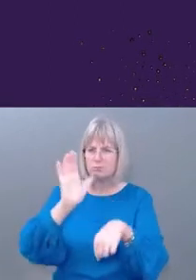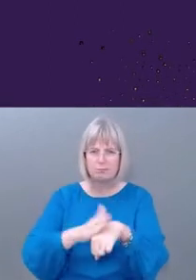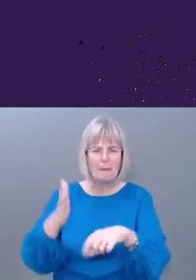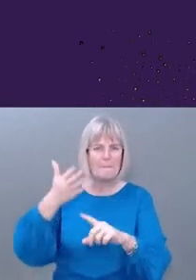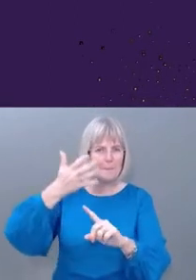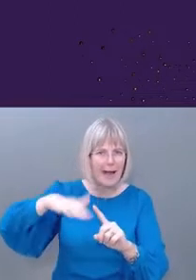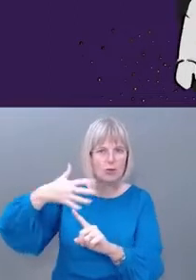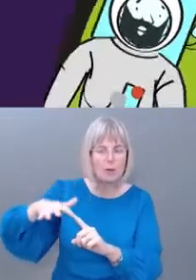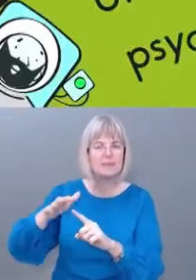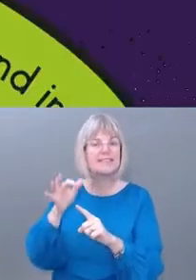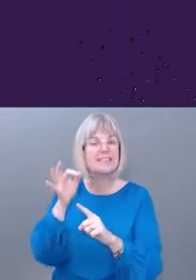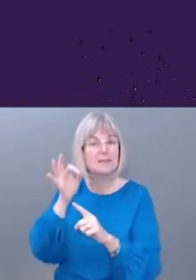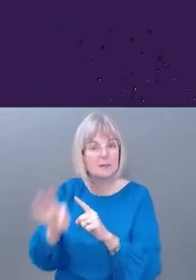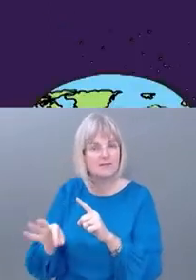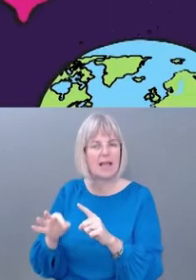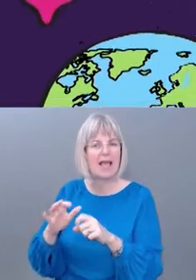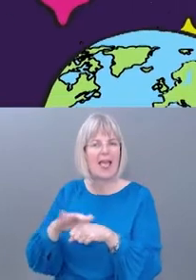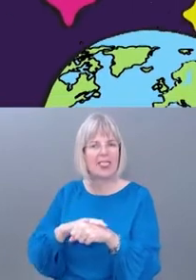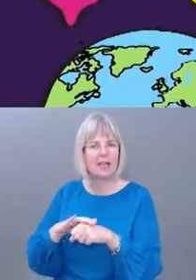ethnic minority candidates.